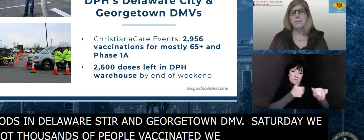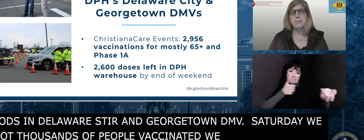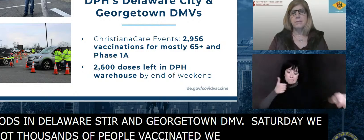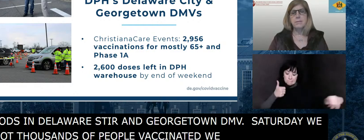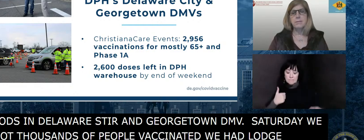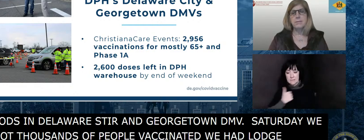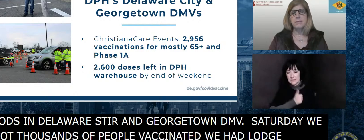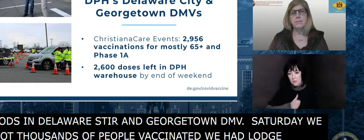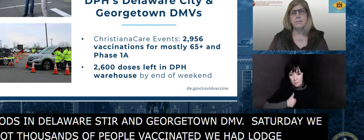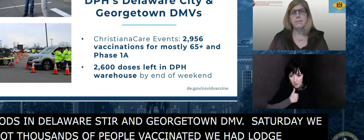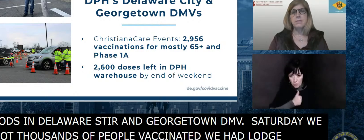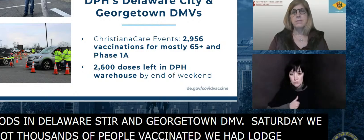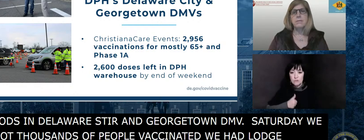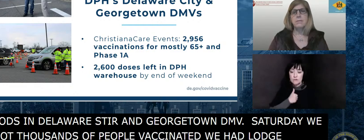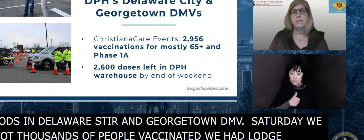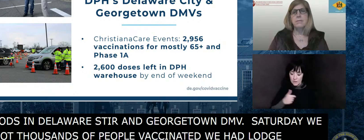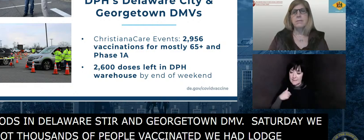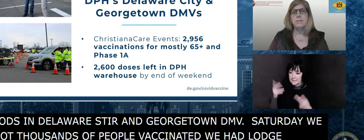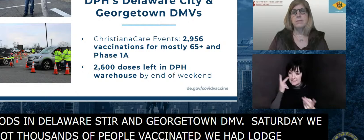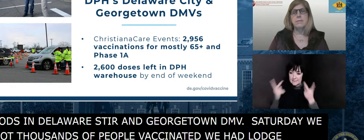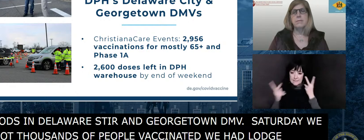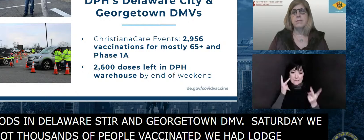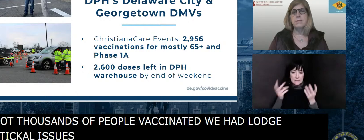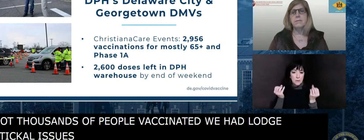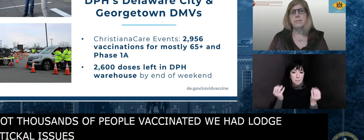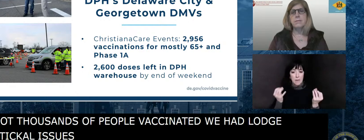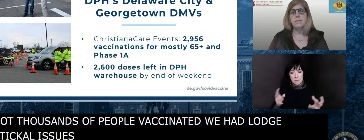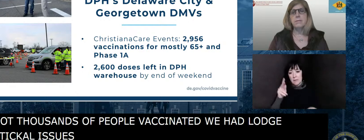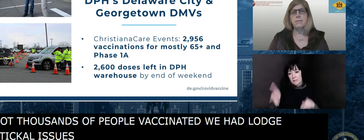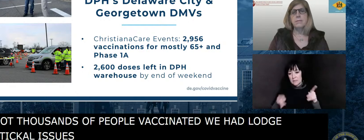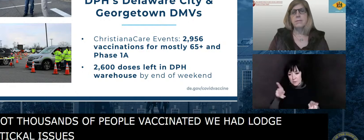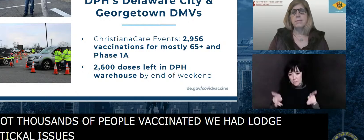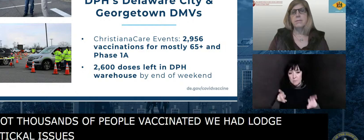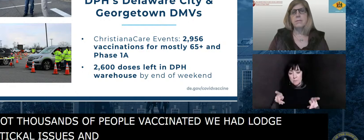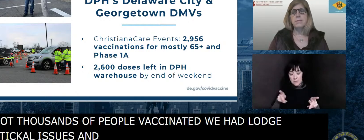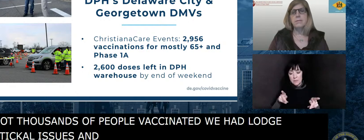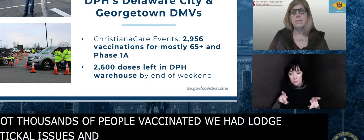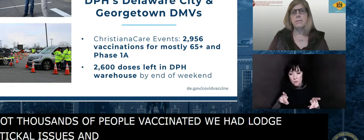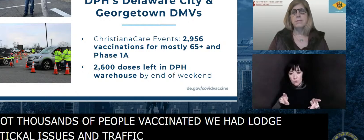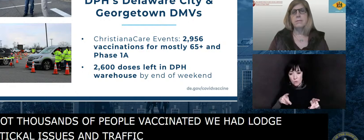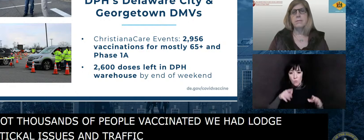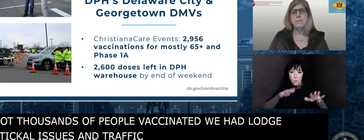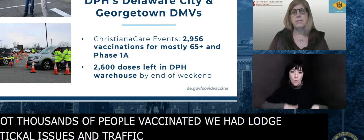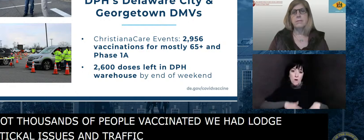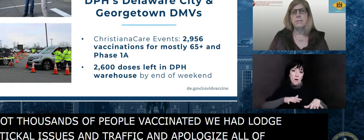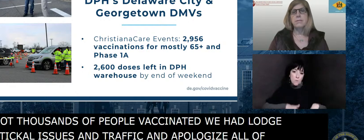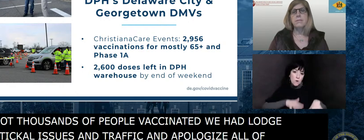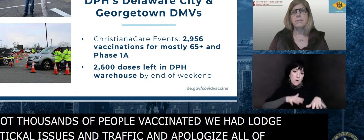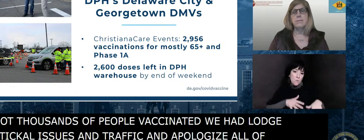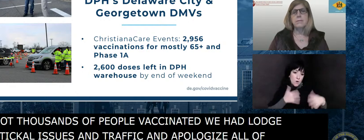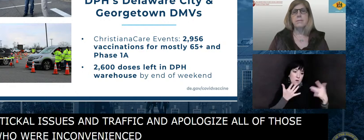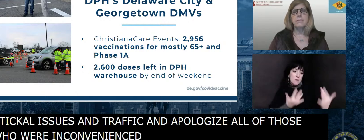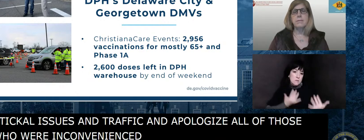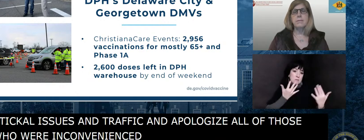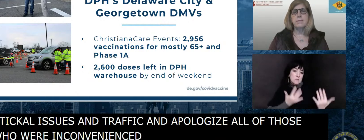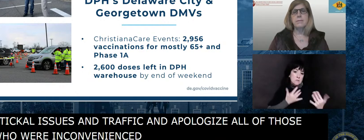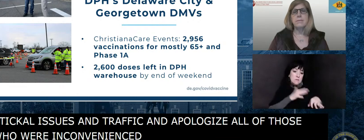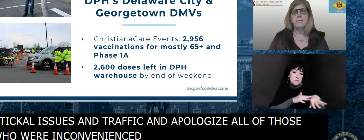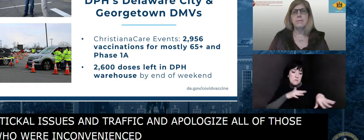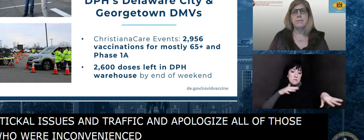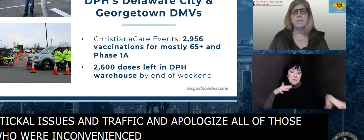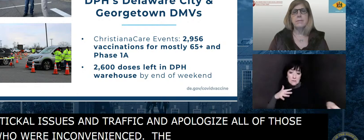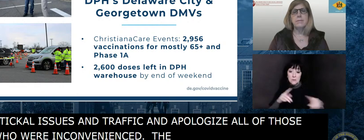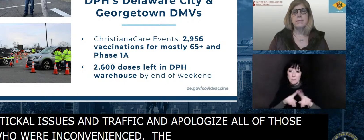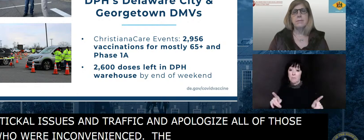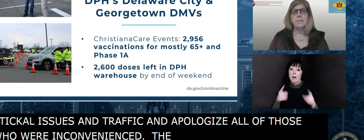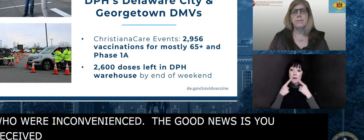apologize to all those who were inconvenienced and had to wait way too long in line to get your vaccine. The good news is you received a